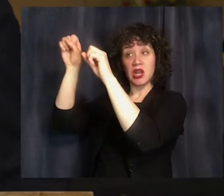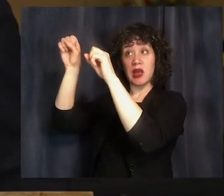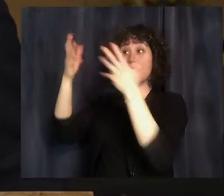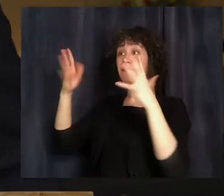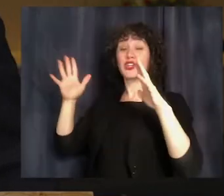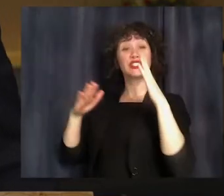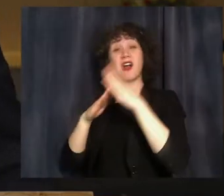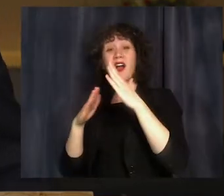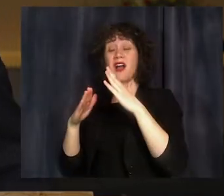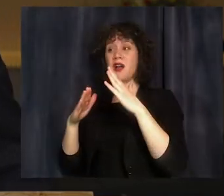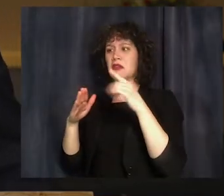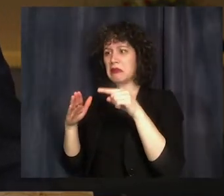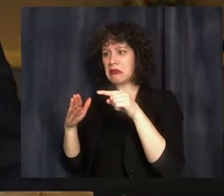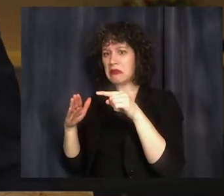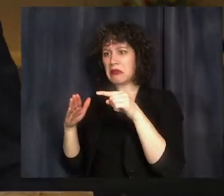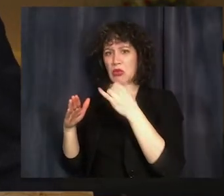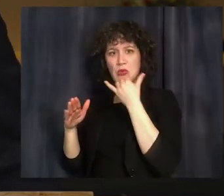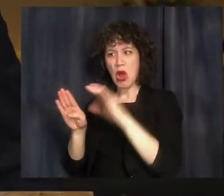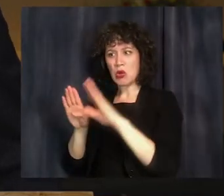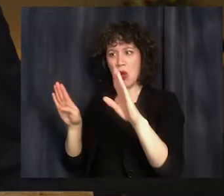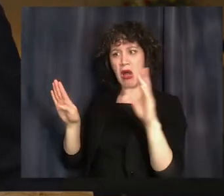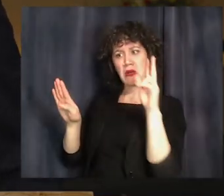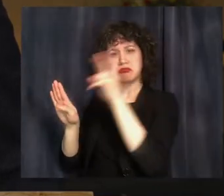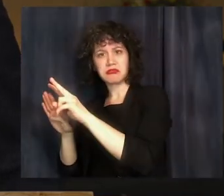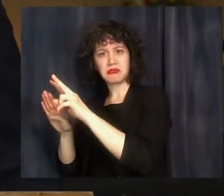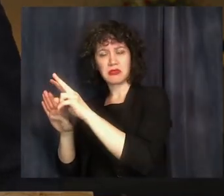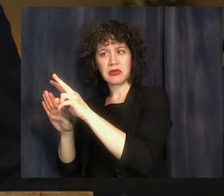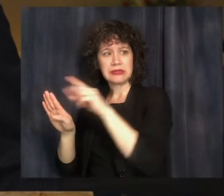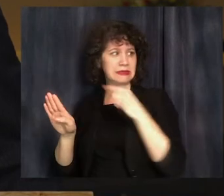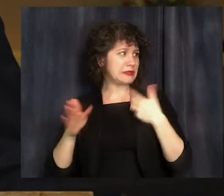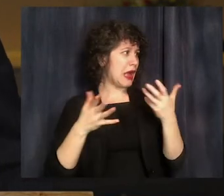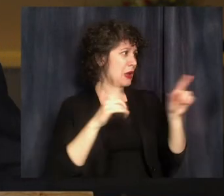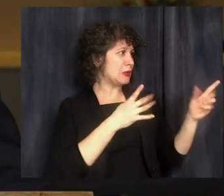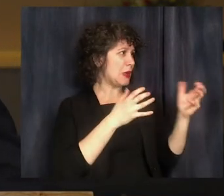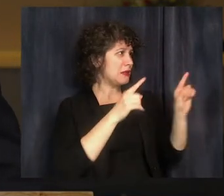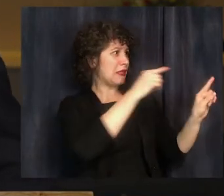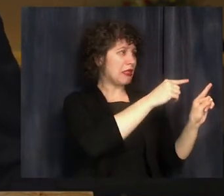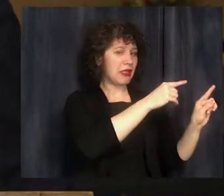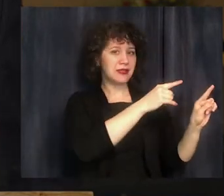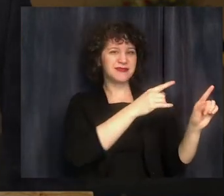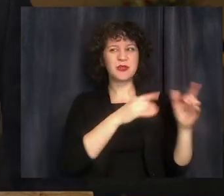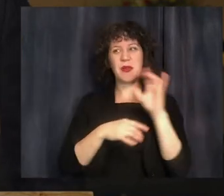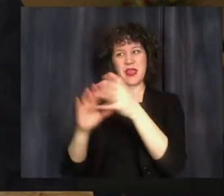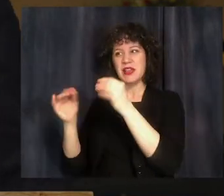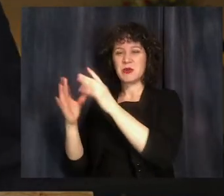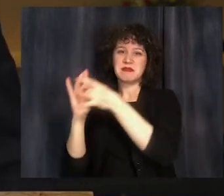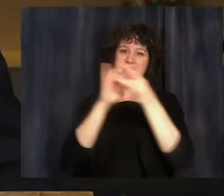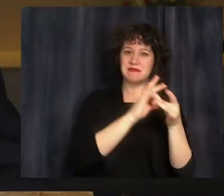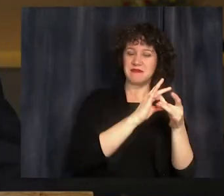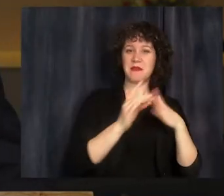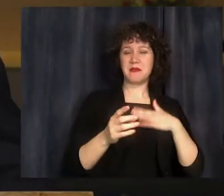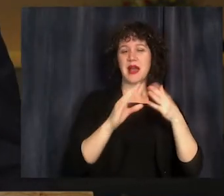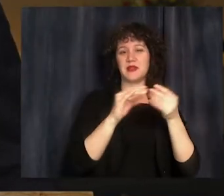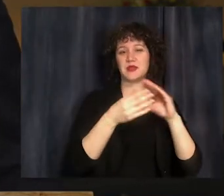me, this important lesson has never been made more relevant than through a very brief friendship with an elderly lady named Betty. This is Betty's